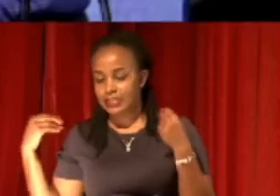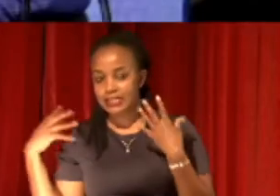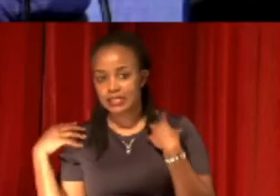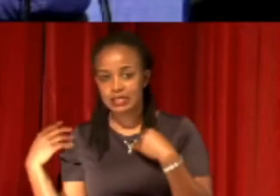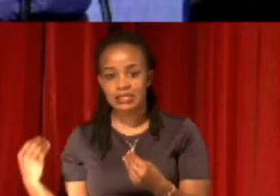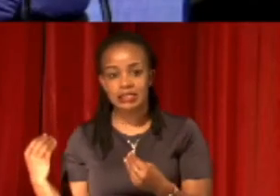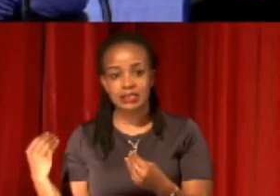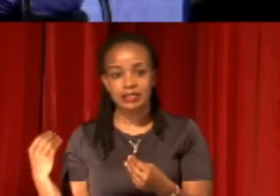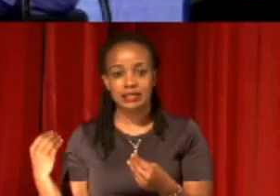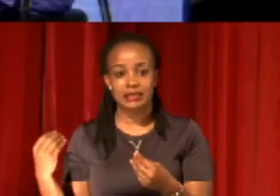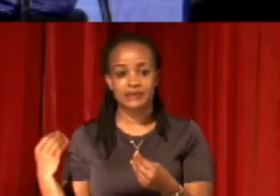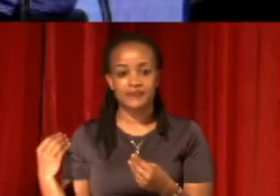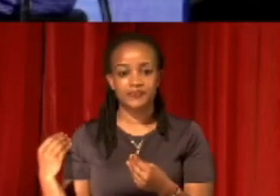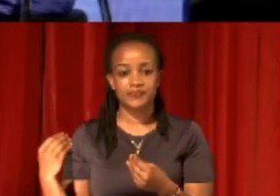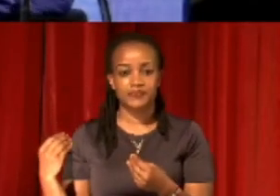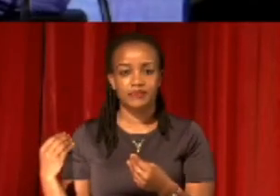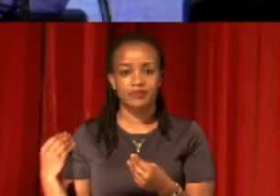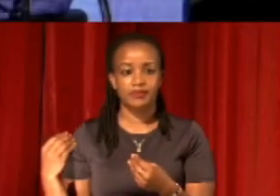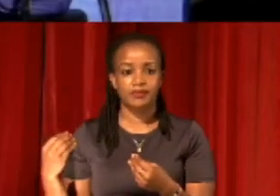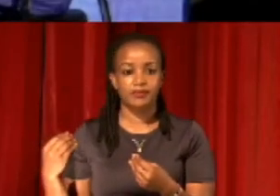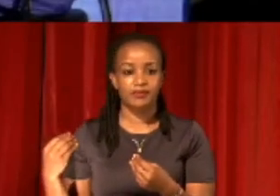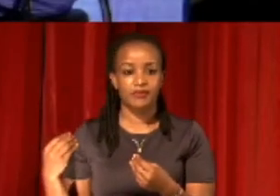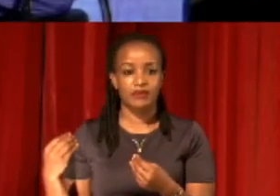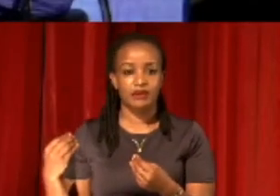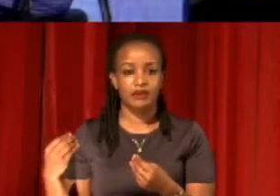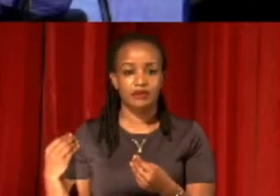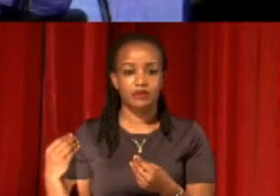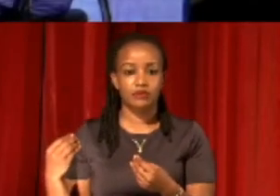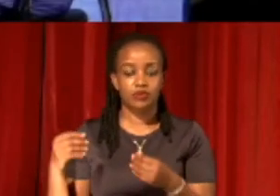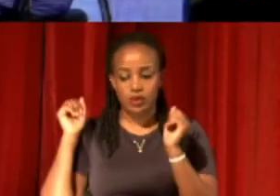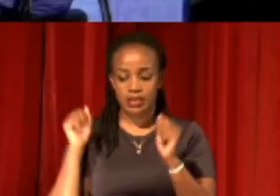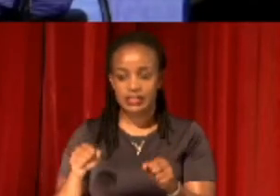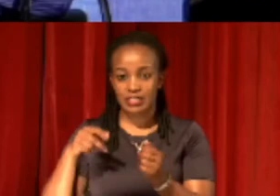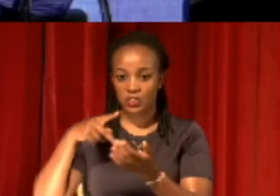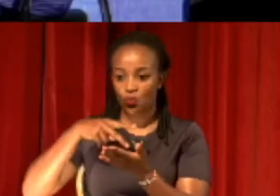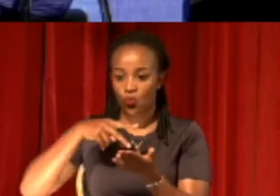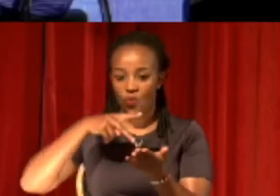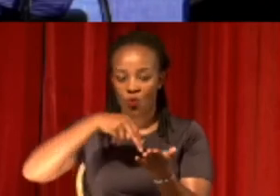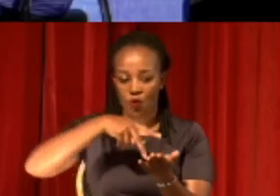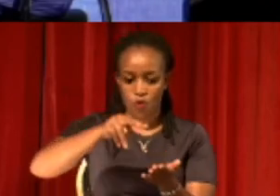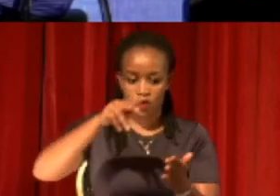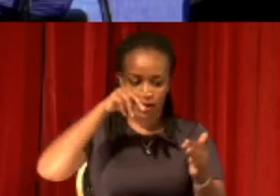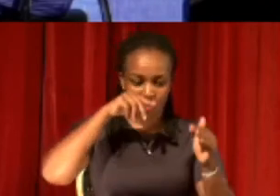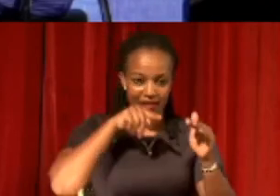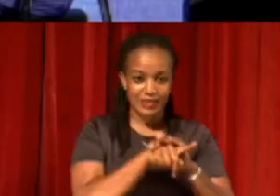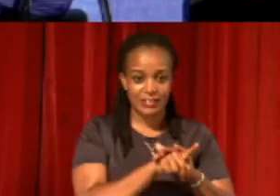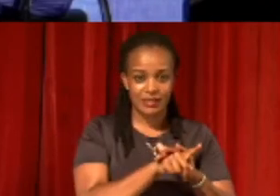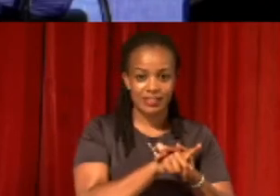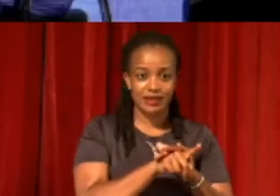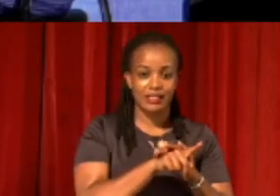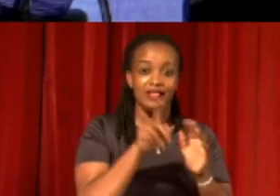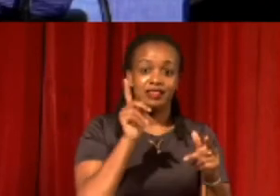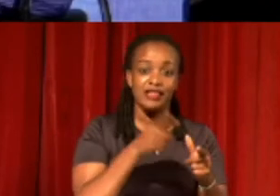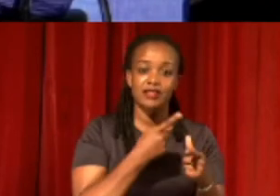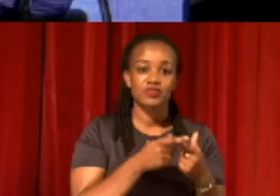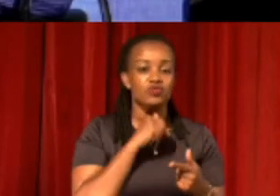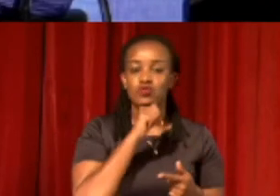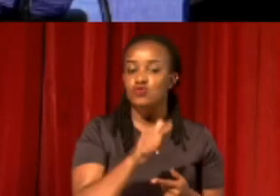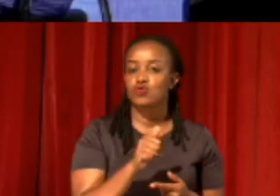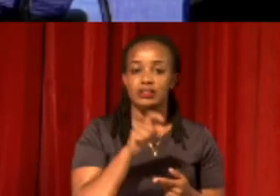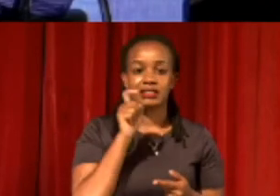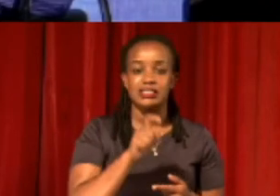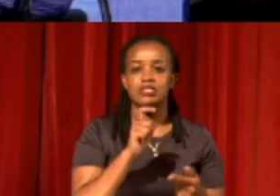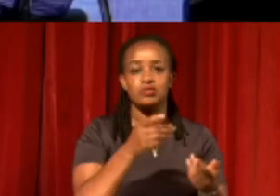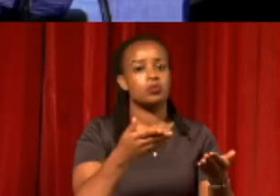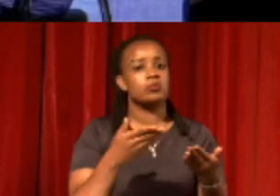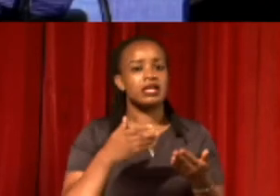Things like that. Yeah. It's fully equipped. All you need to do is available. Just walk in. So session artists can actually come and... Just walk in. Yeah. You don't even need to bring anything. From the